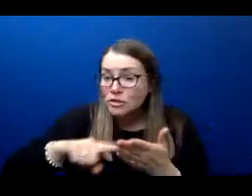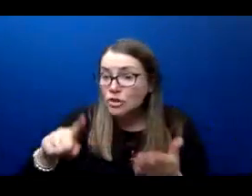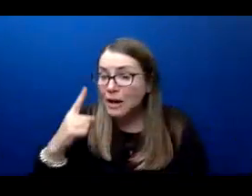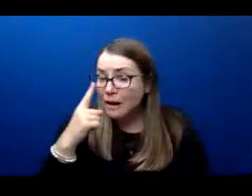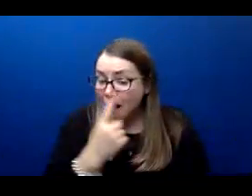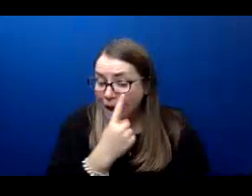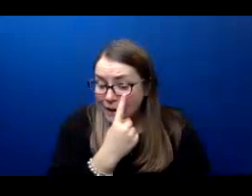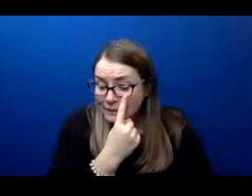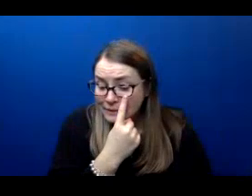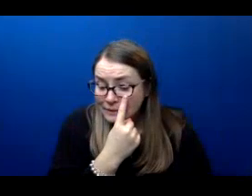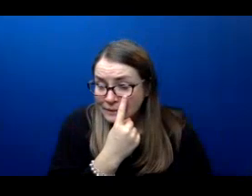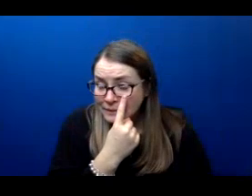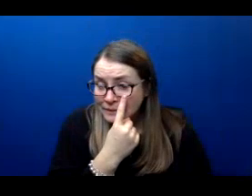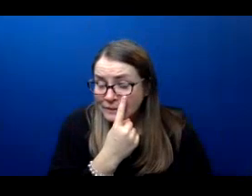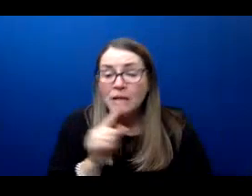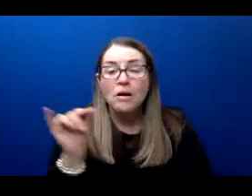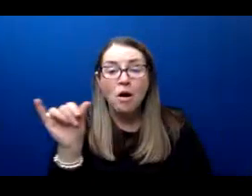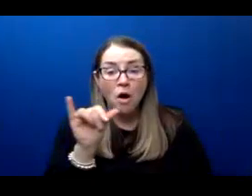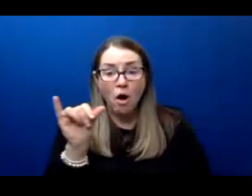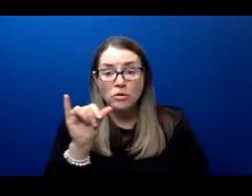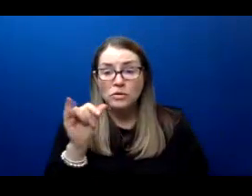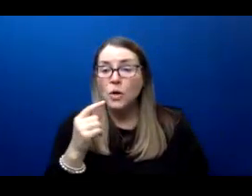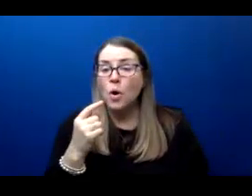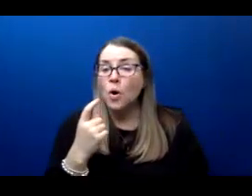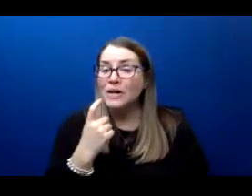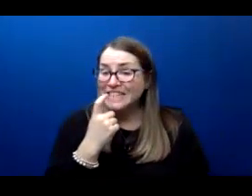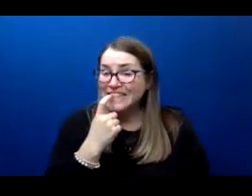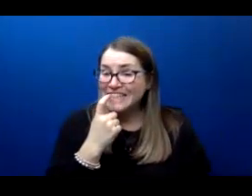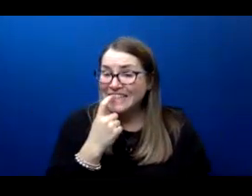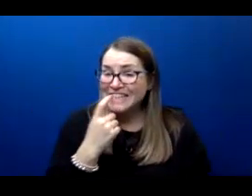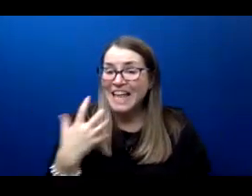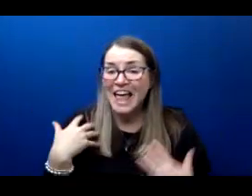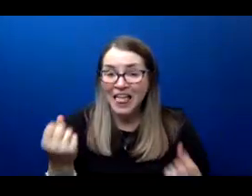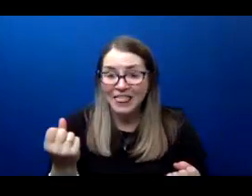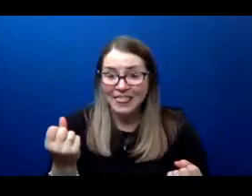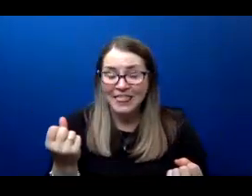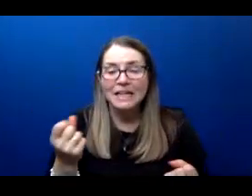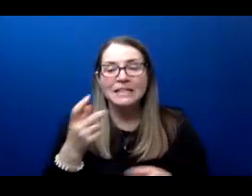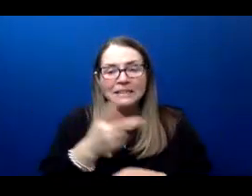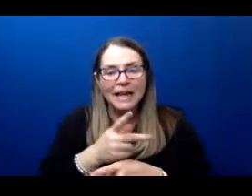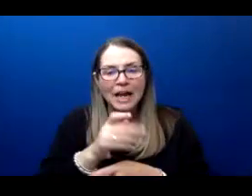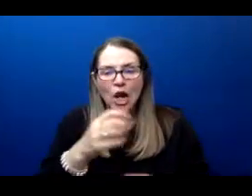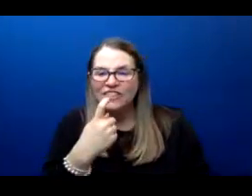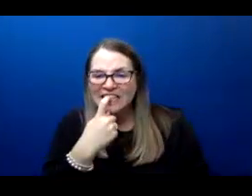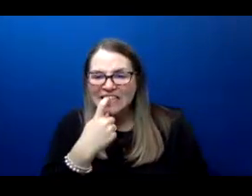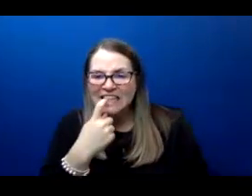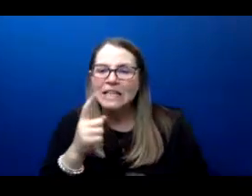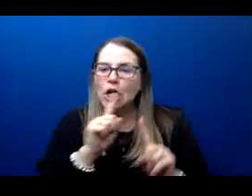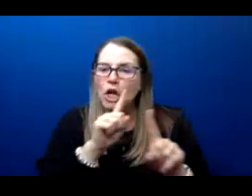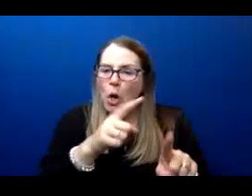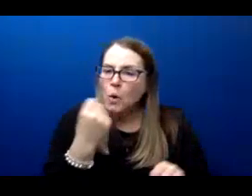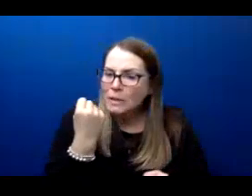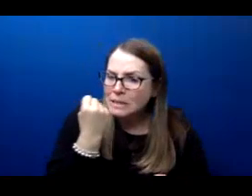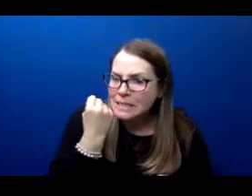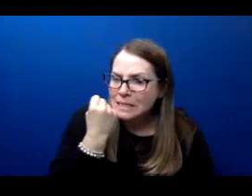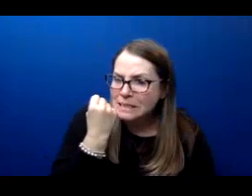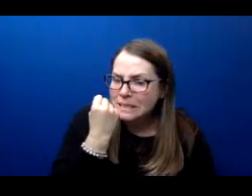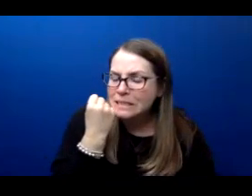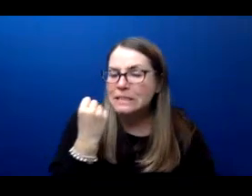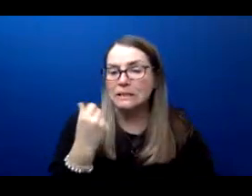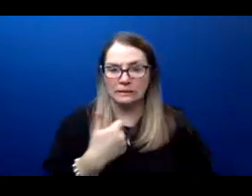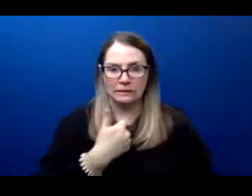as well. It's also Oral Health Month. So taking care of your oral health, getting into the dentist when you need to, whether it be yourself,